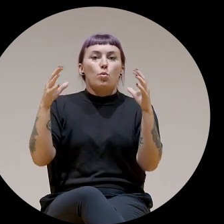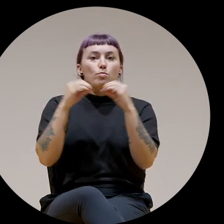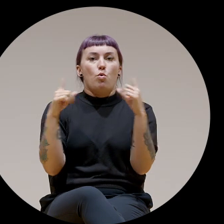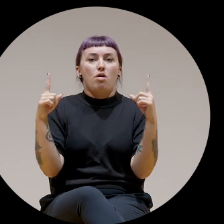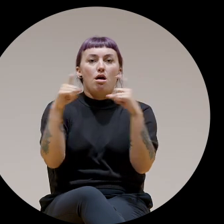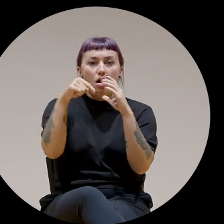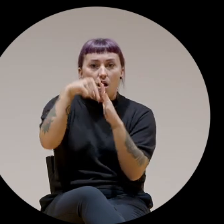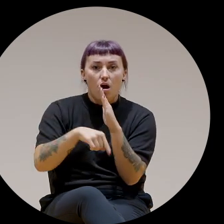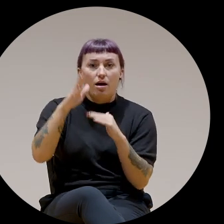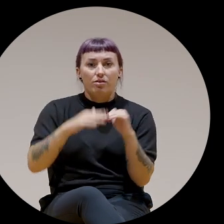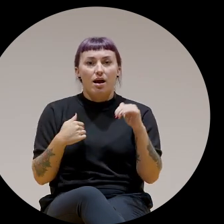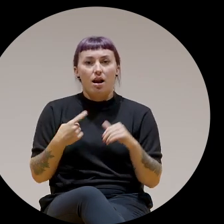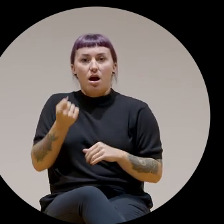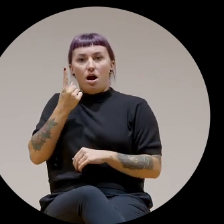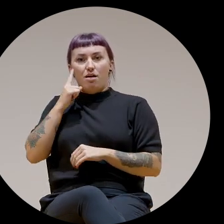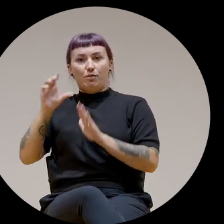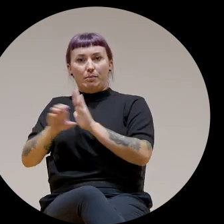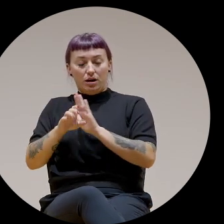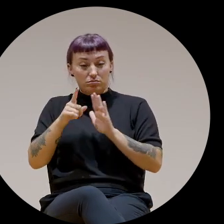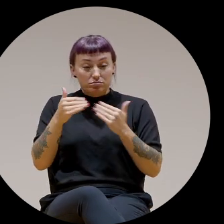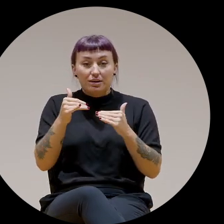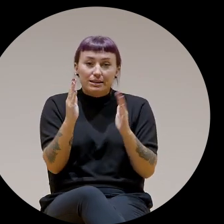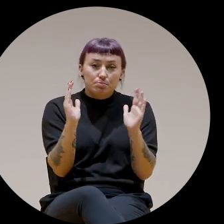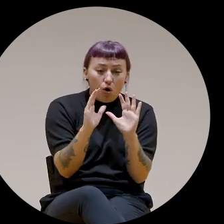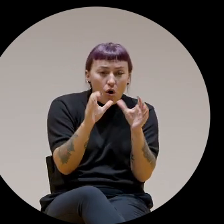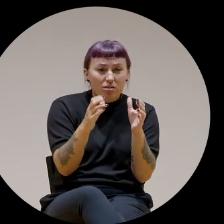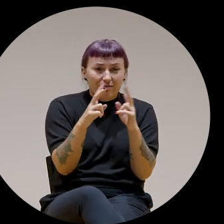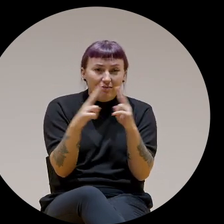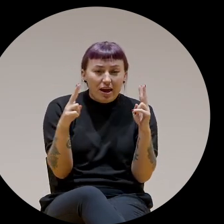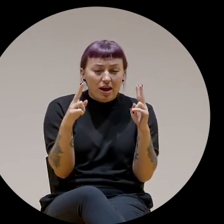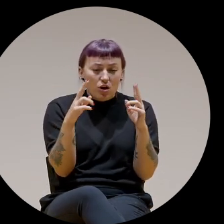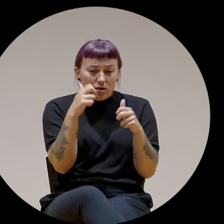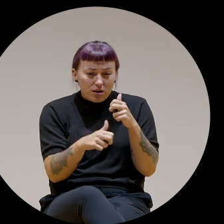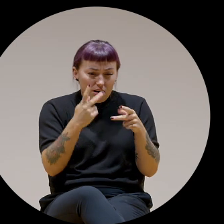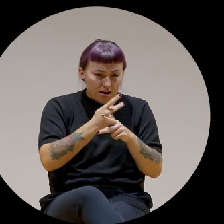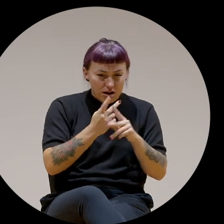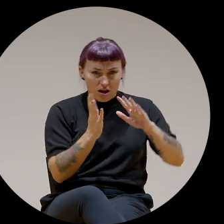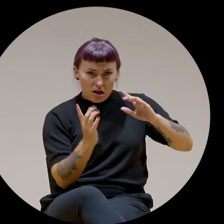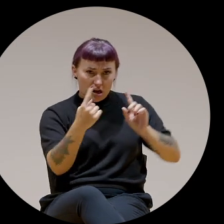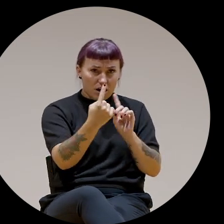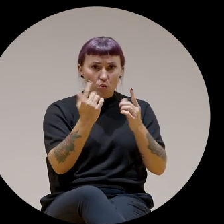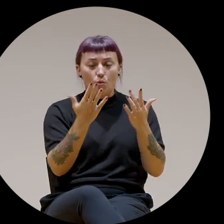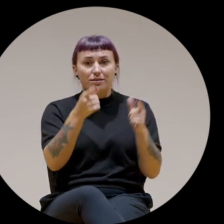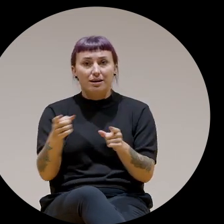more complex than I believed it to be. Go take a look at it. It's small and it's very hard to figure out what's